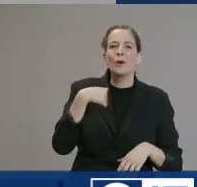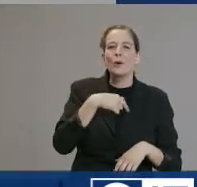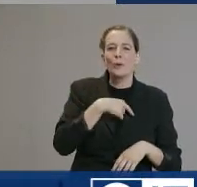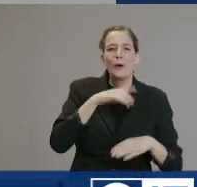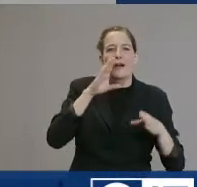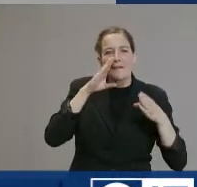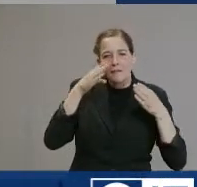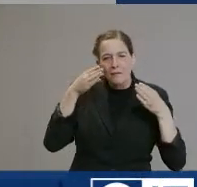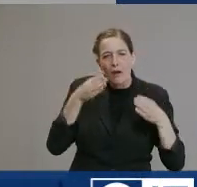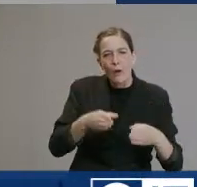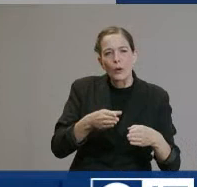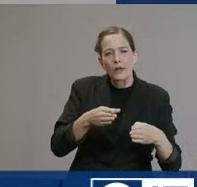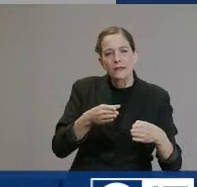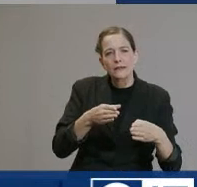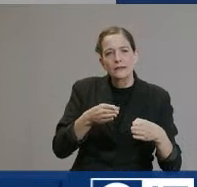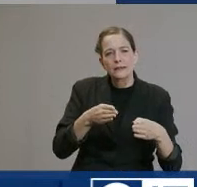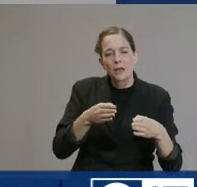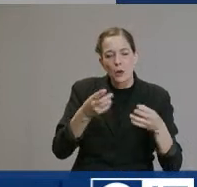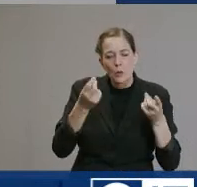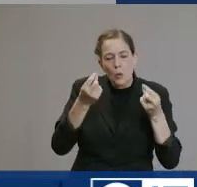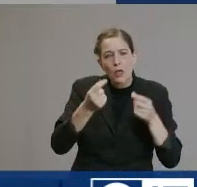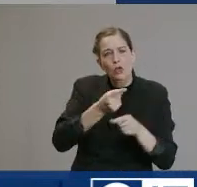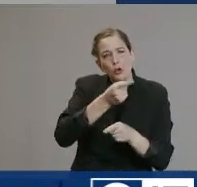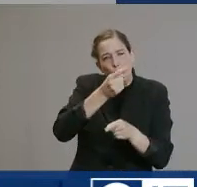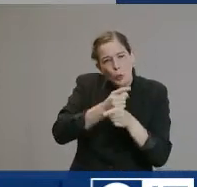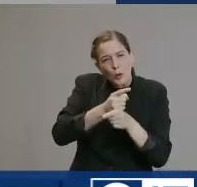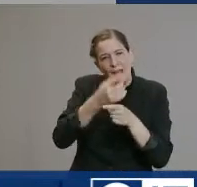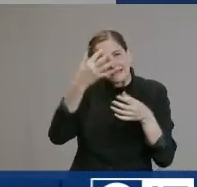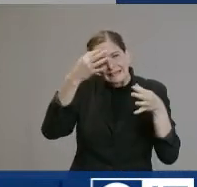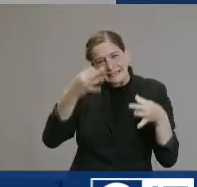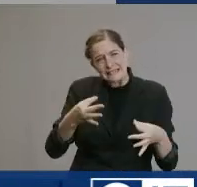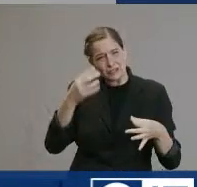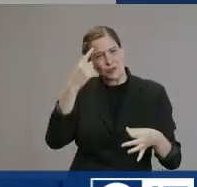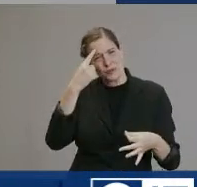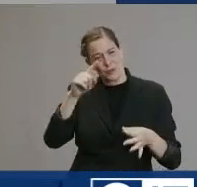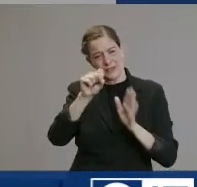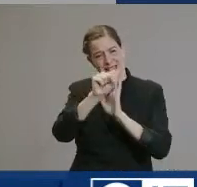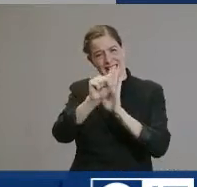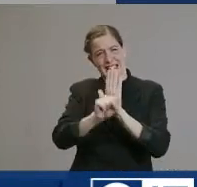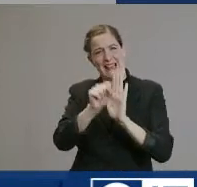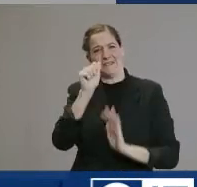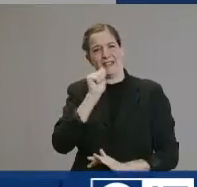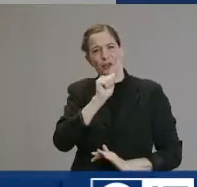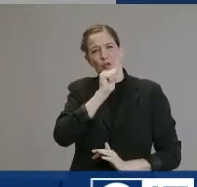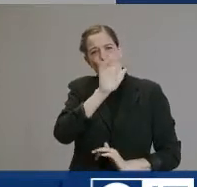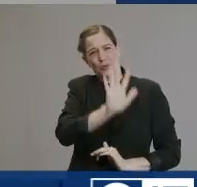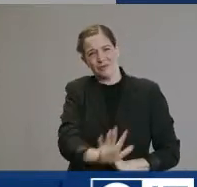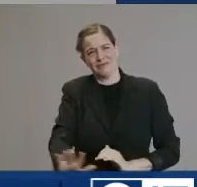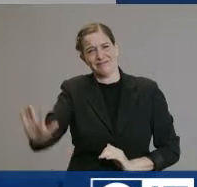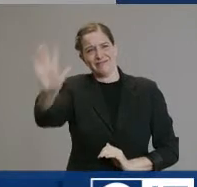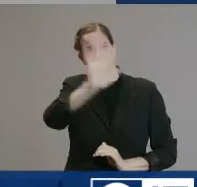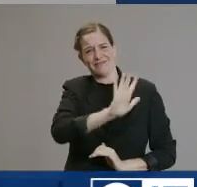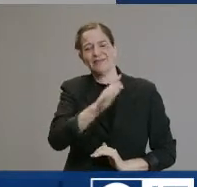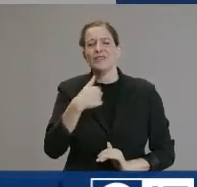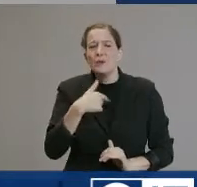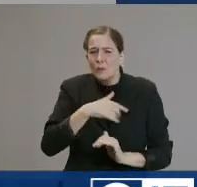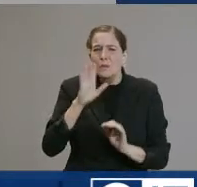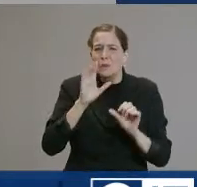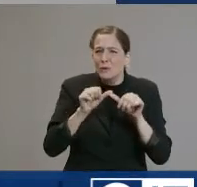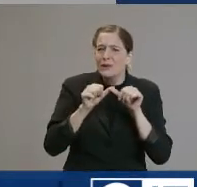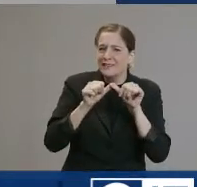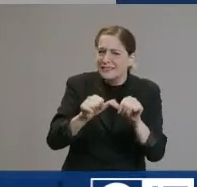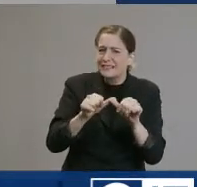for the state of Arizona, and we're going to continue to make those decisions. The fact that